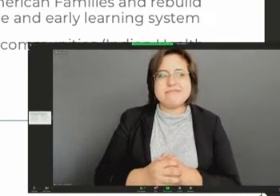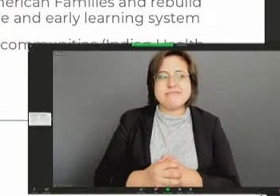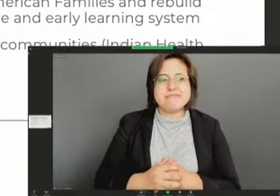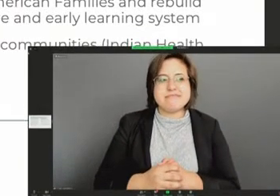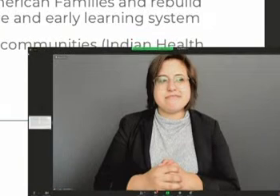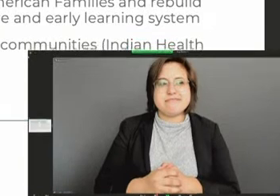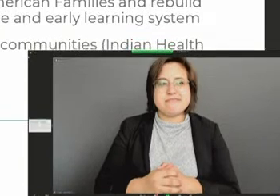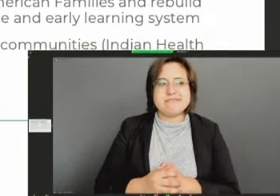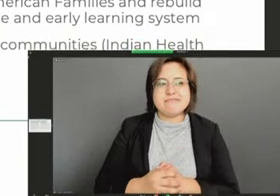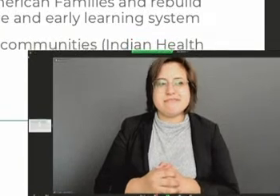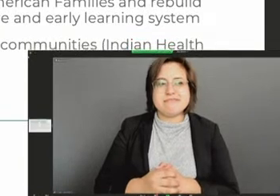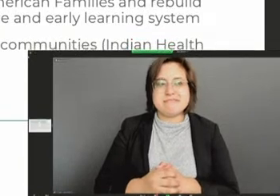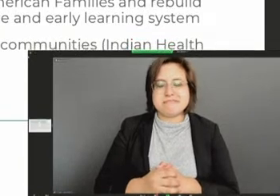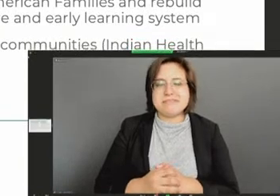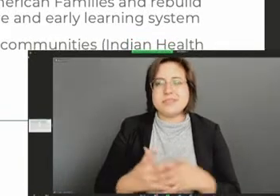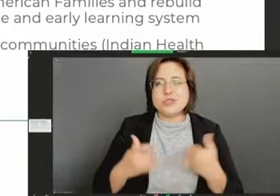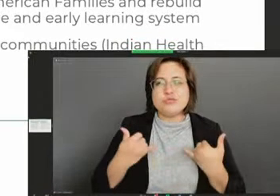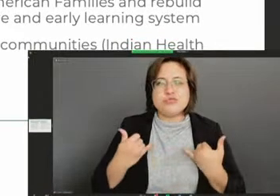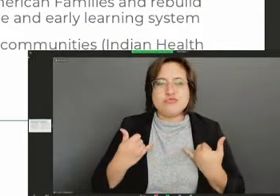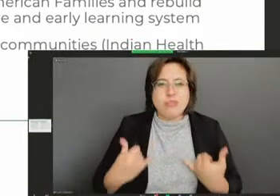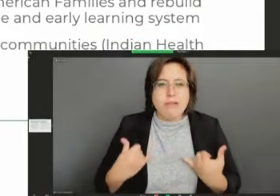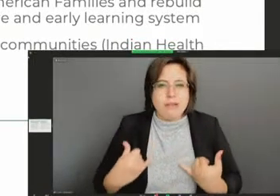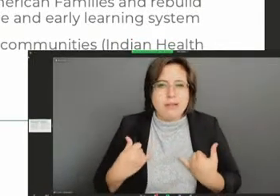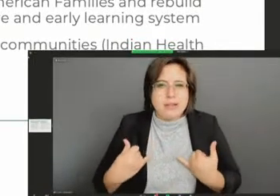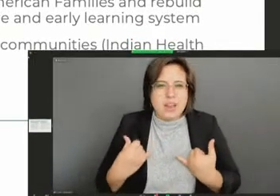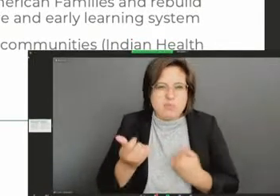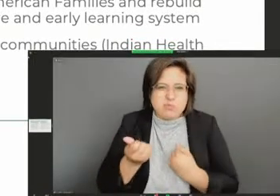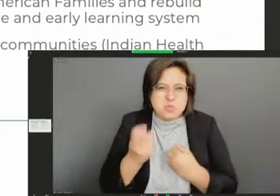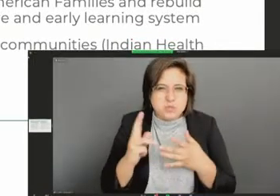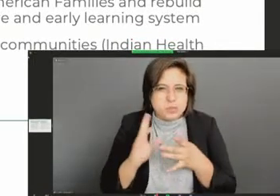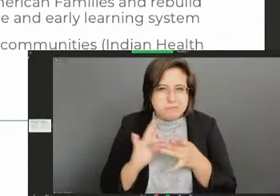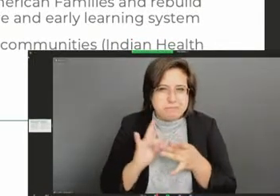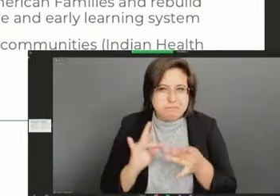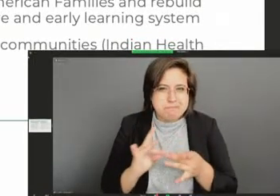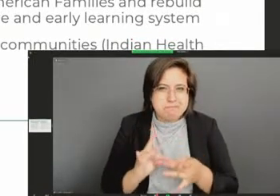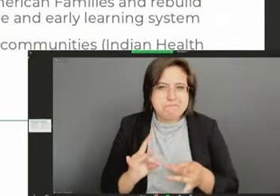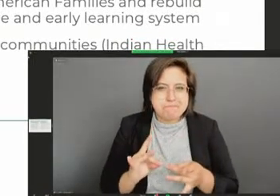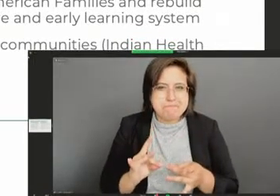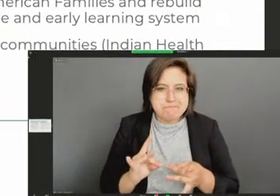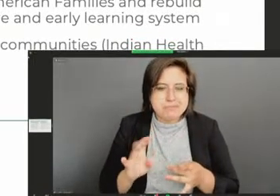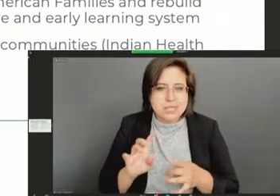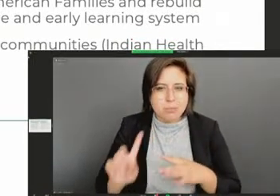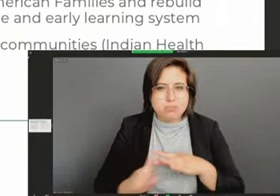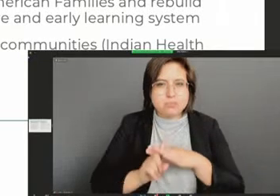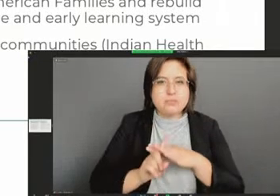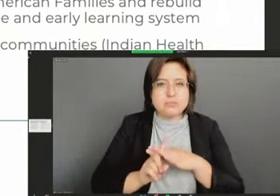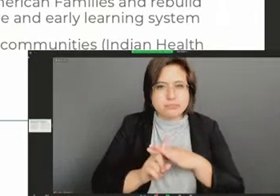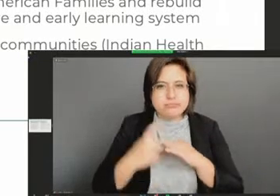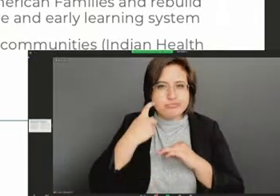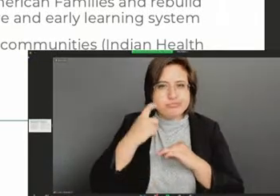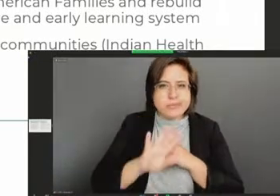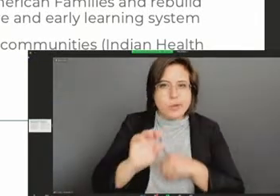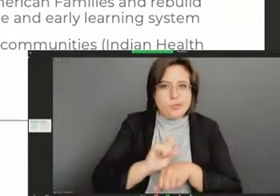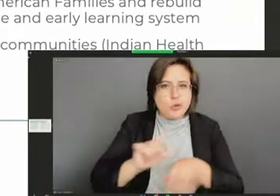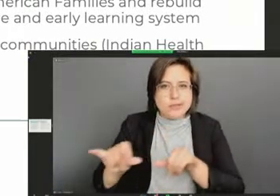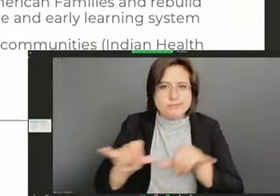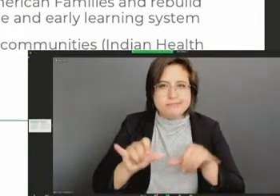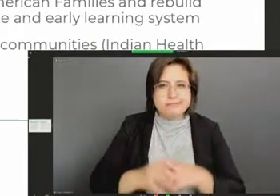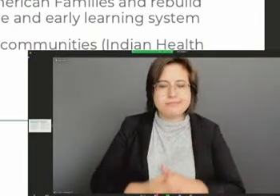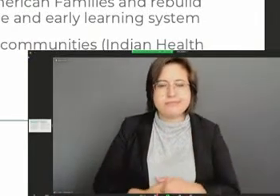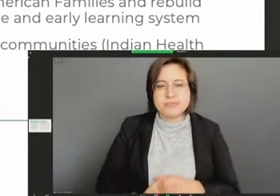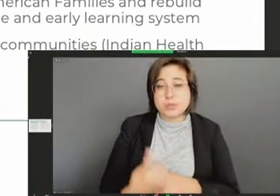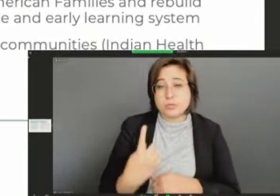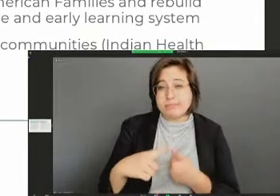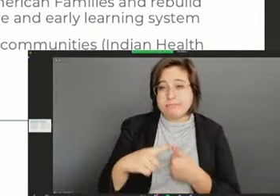want to lift up just few things that emerged across their work. One is